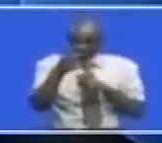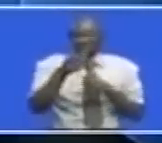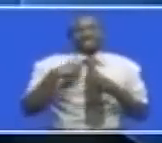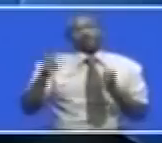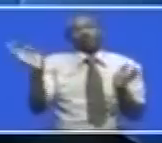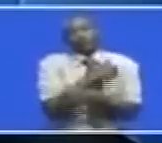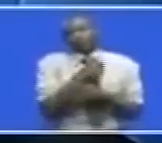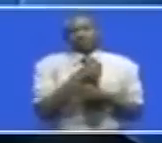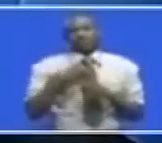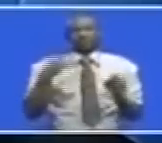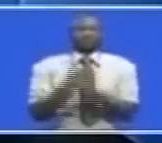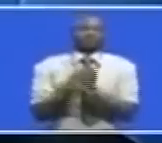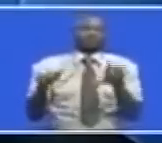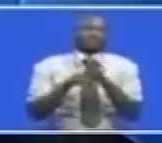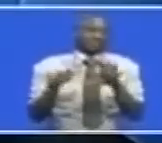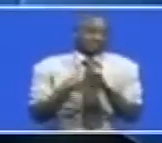completed games.